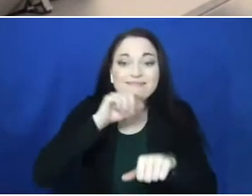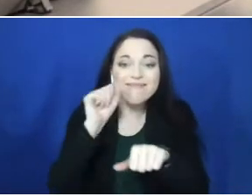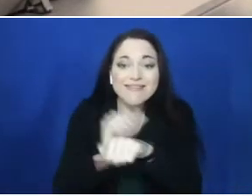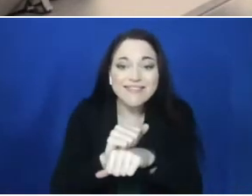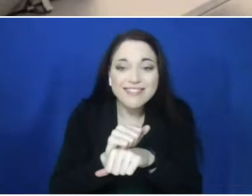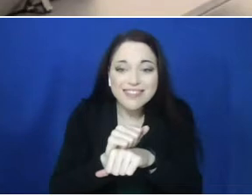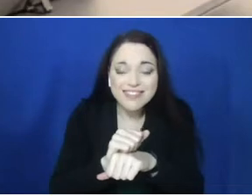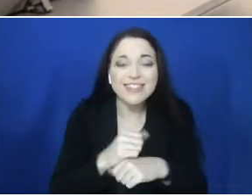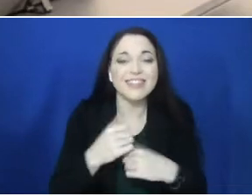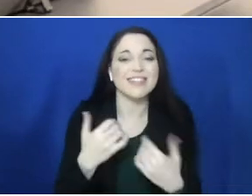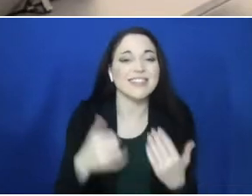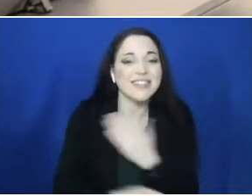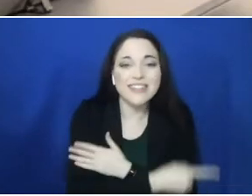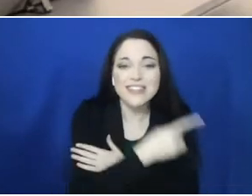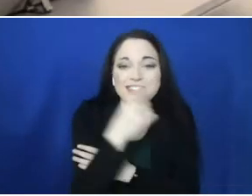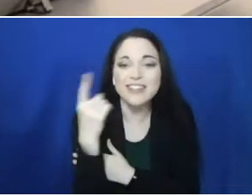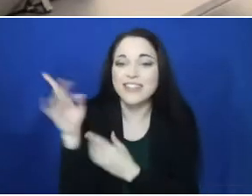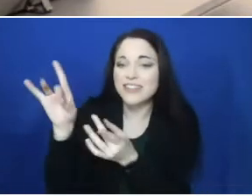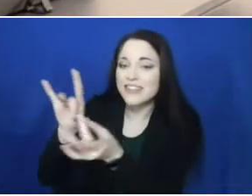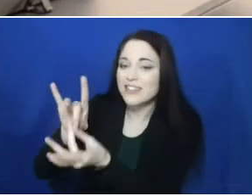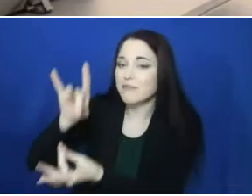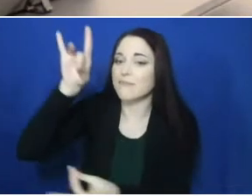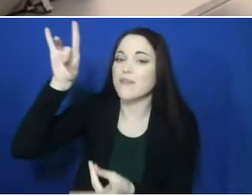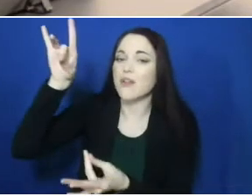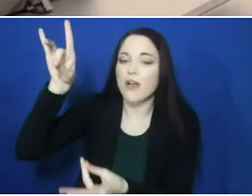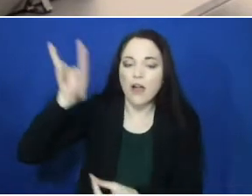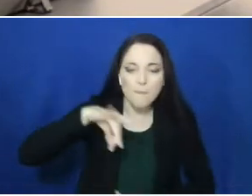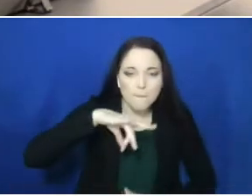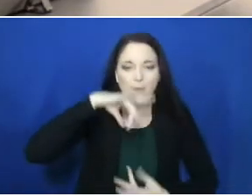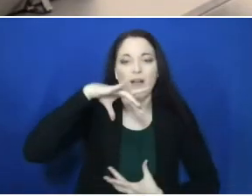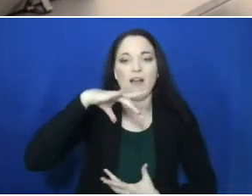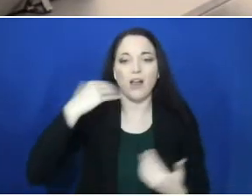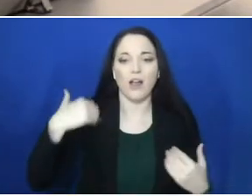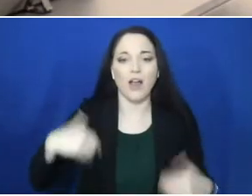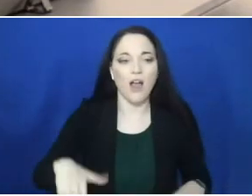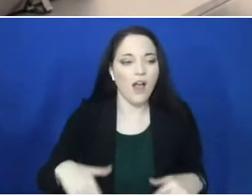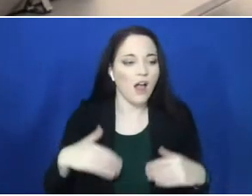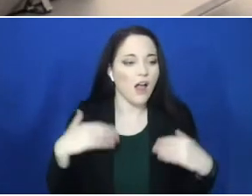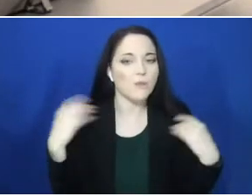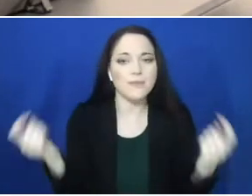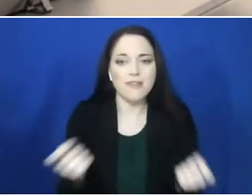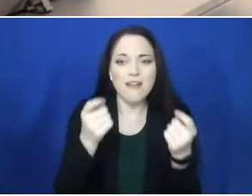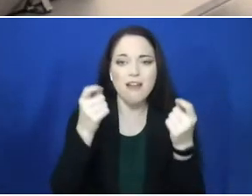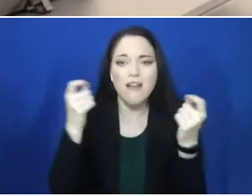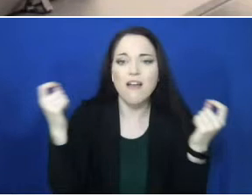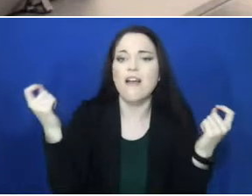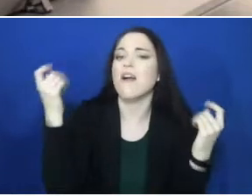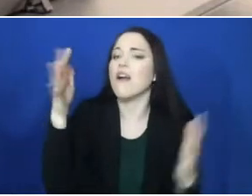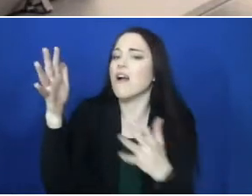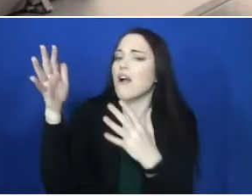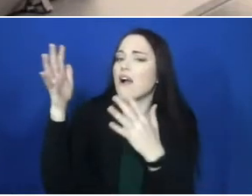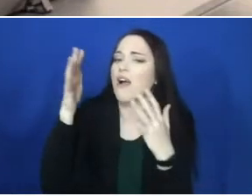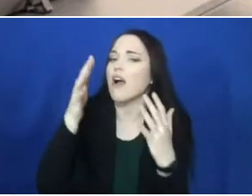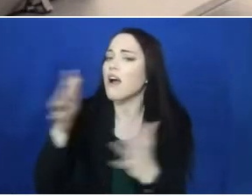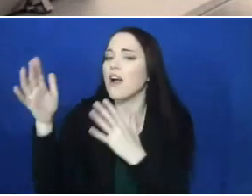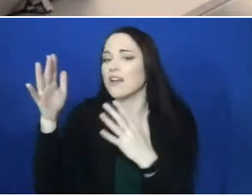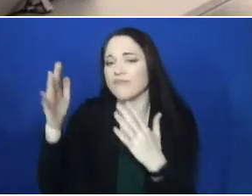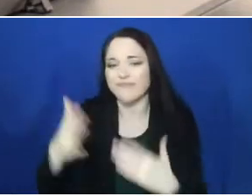the Spirit came, we will rejoice and be glad in it.